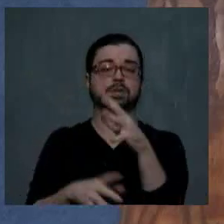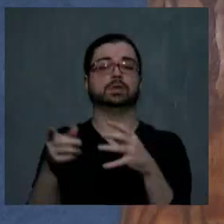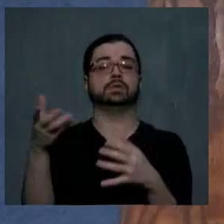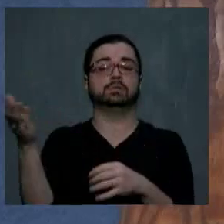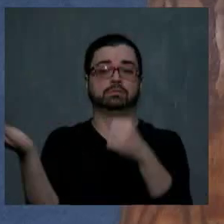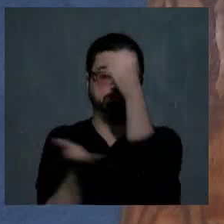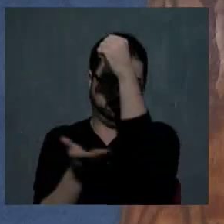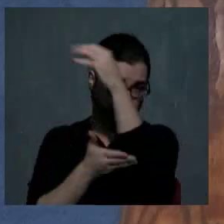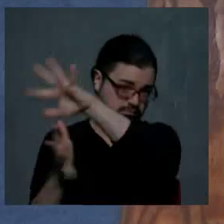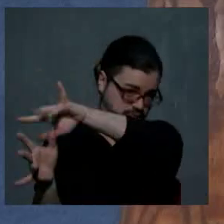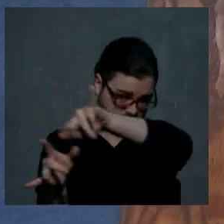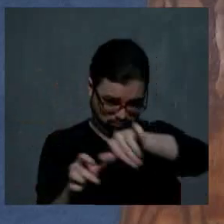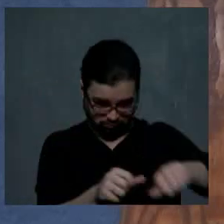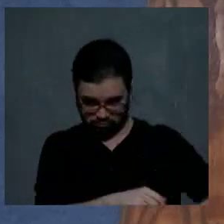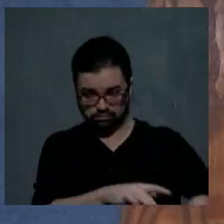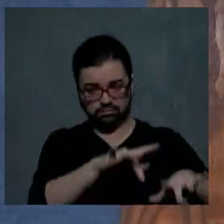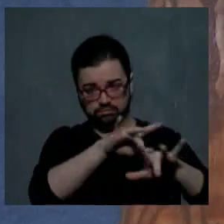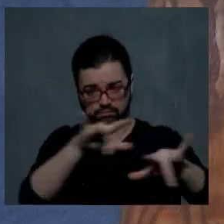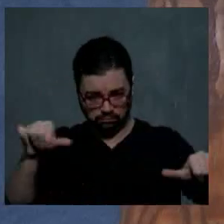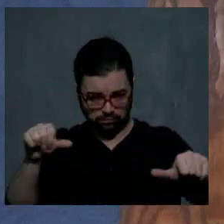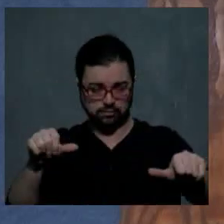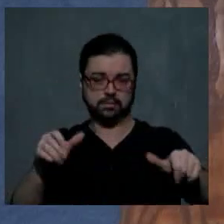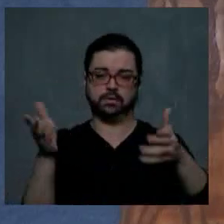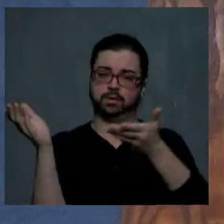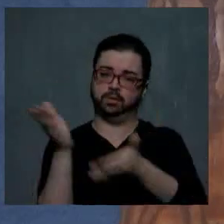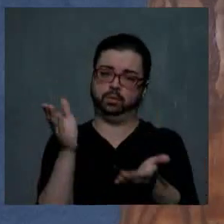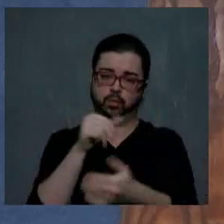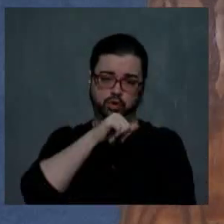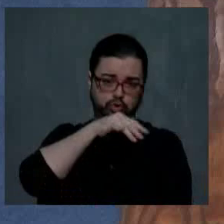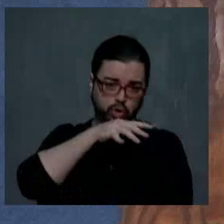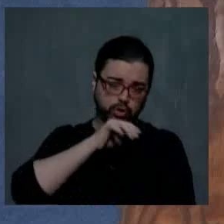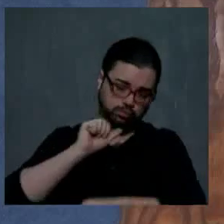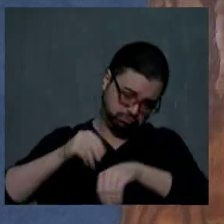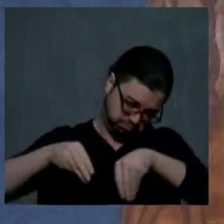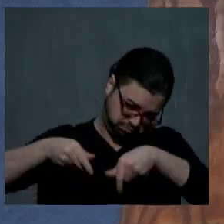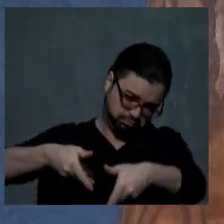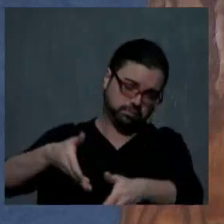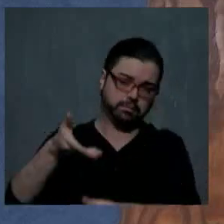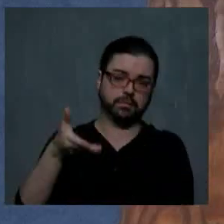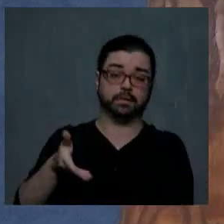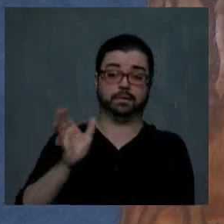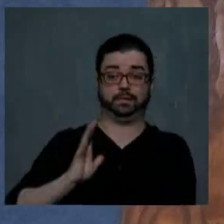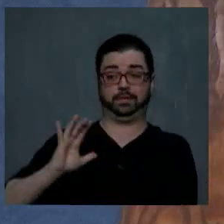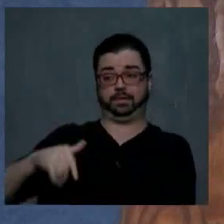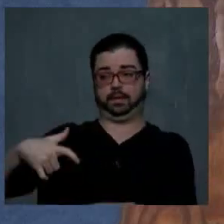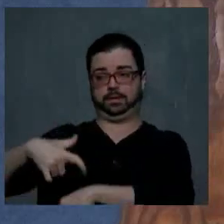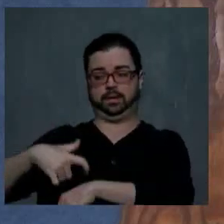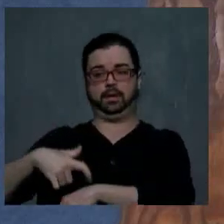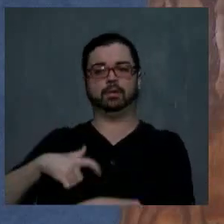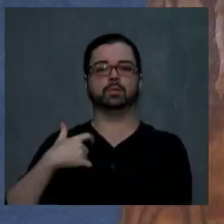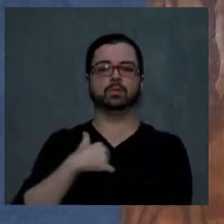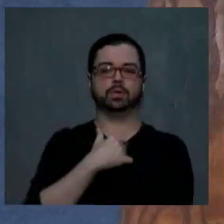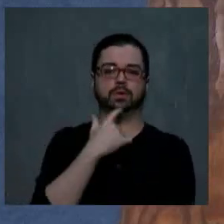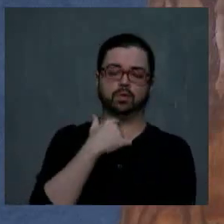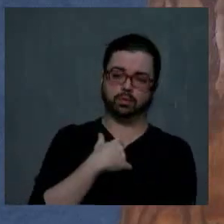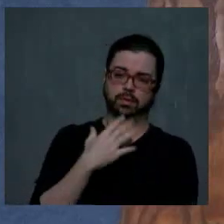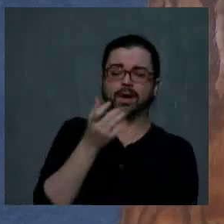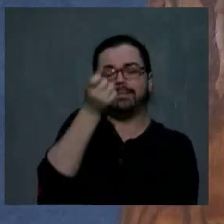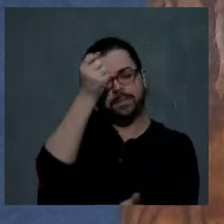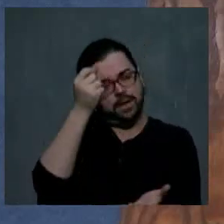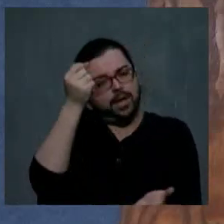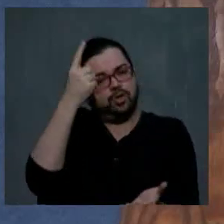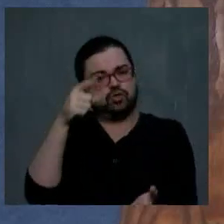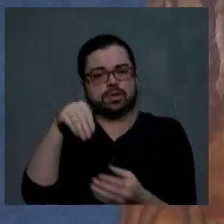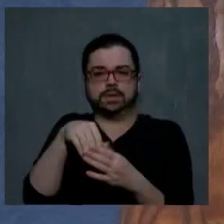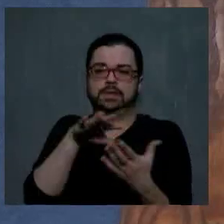brought in fill dirt. And we were told at that time that the hillside, I mean, I understand it's in the city's